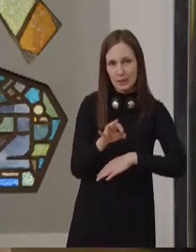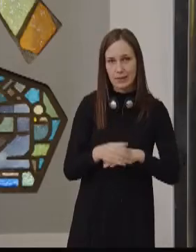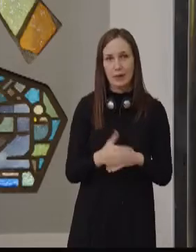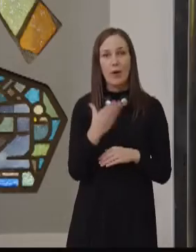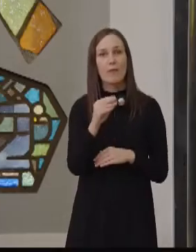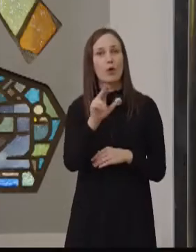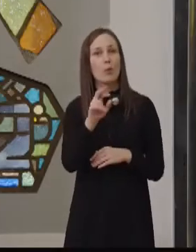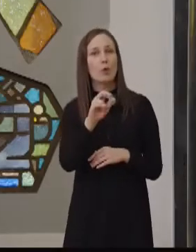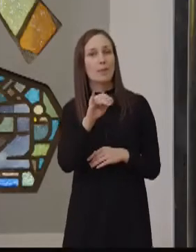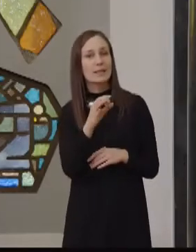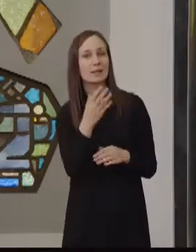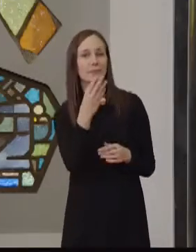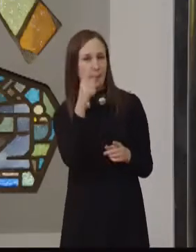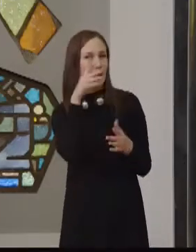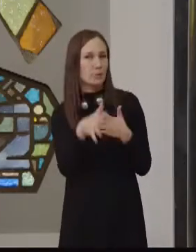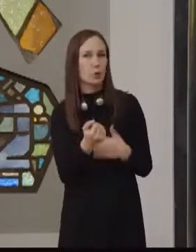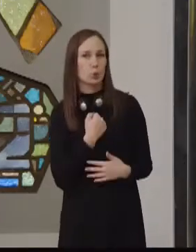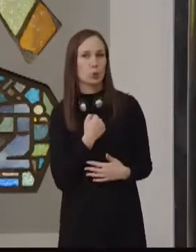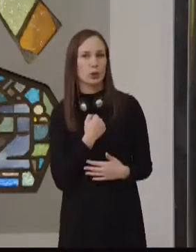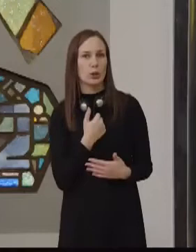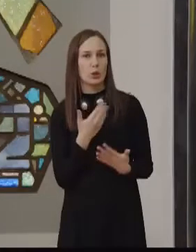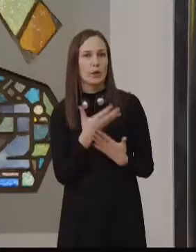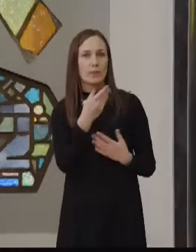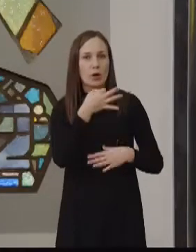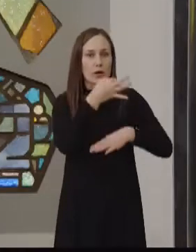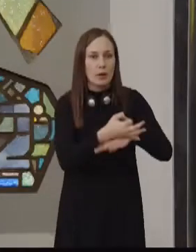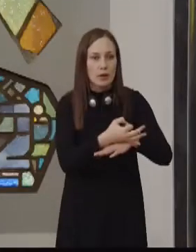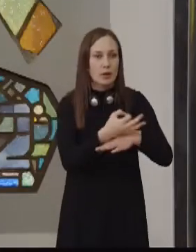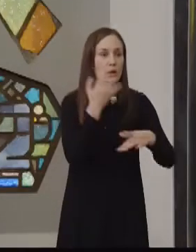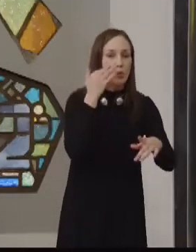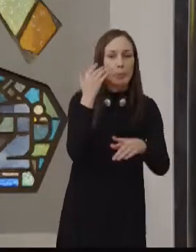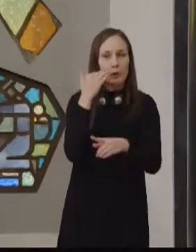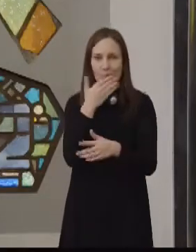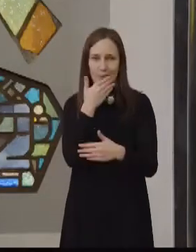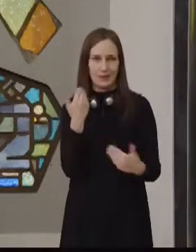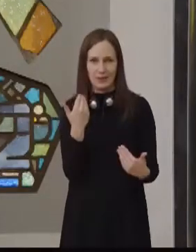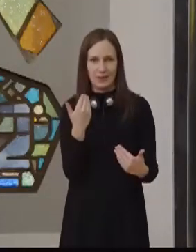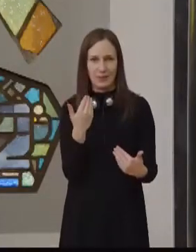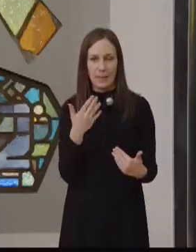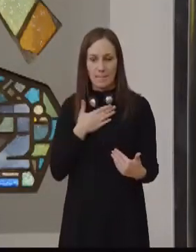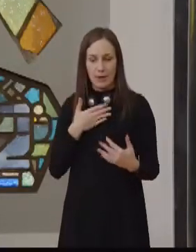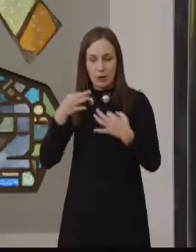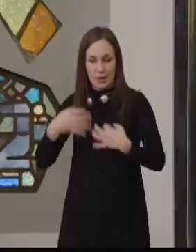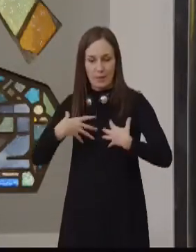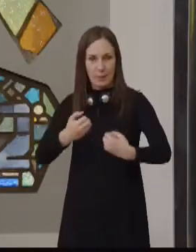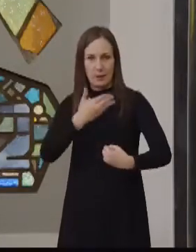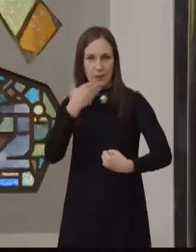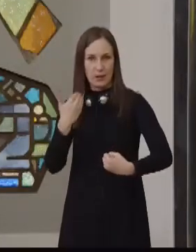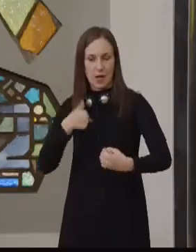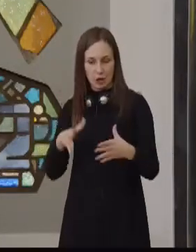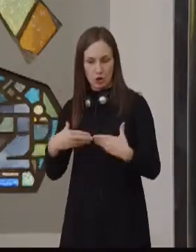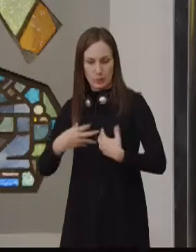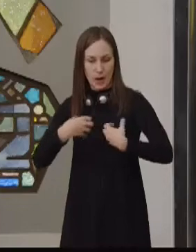compromise. Well, this is a compromise which is meaningful because it does not oblige anybody. It does not